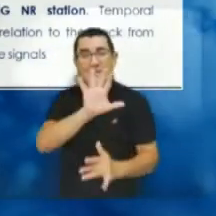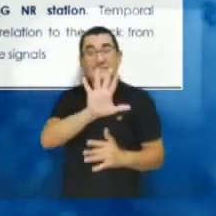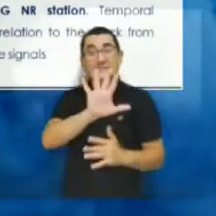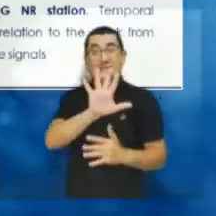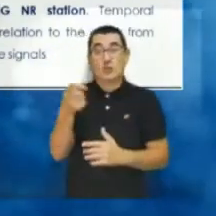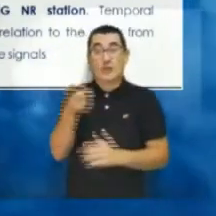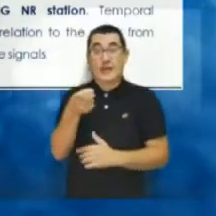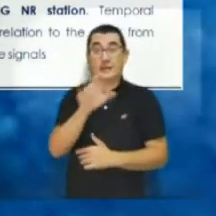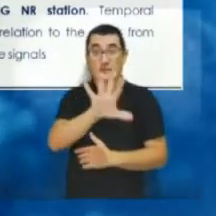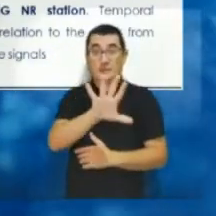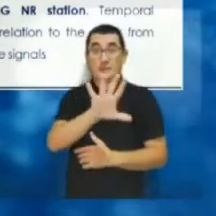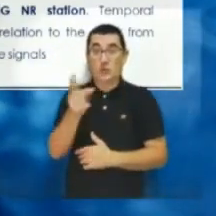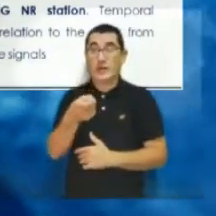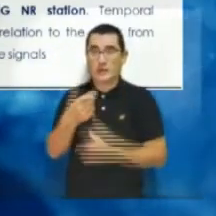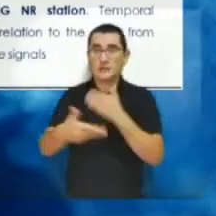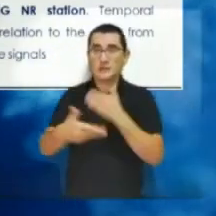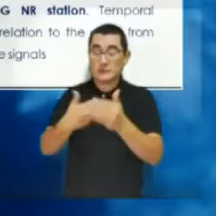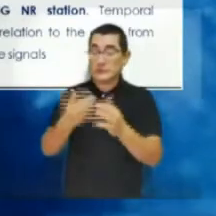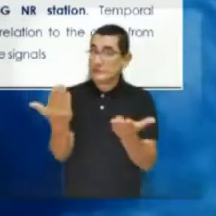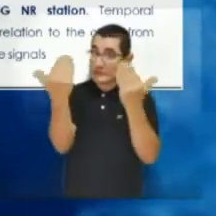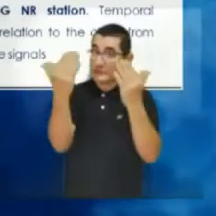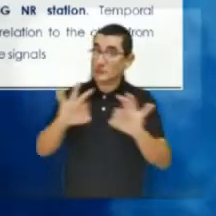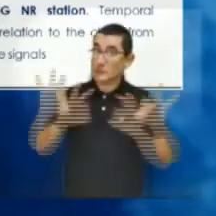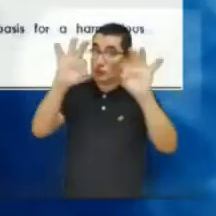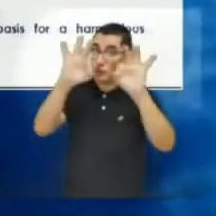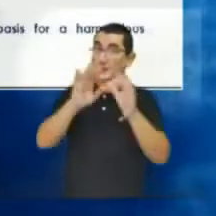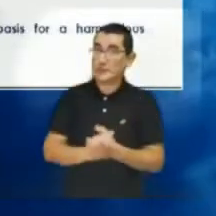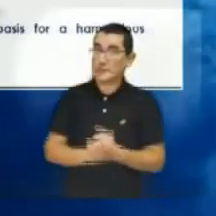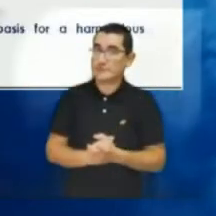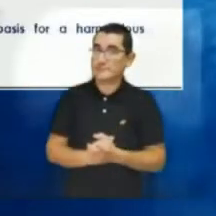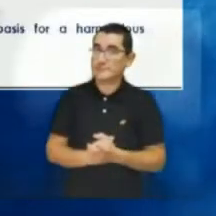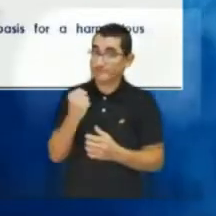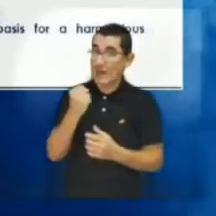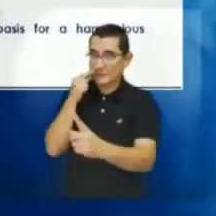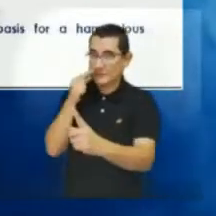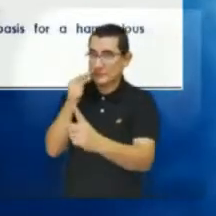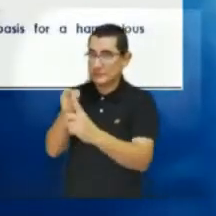Non-synchronization may lead to interference and problems.